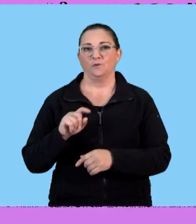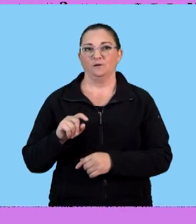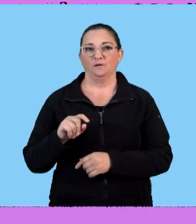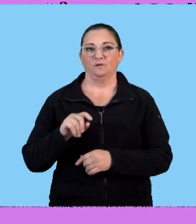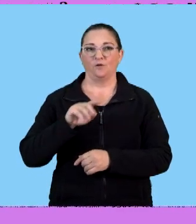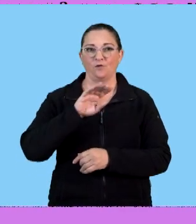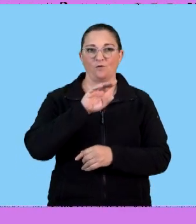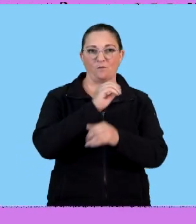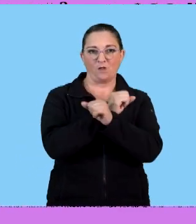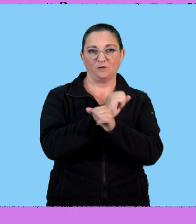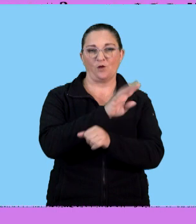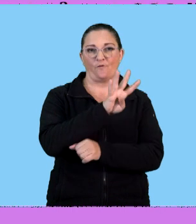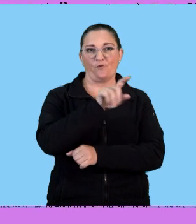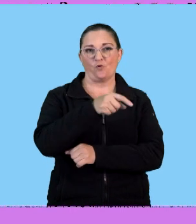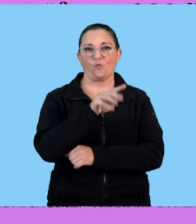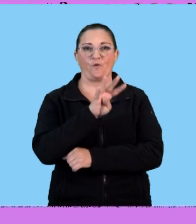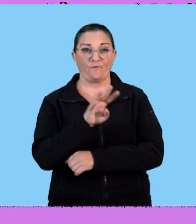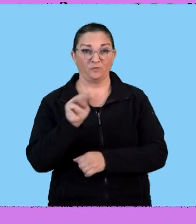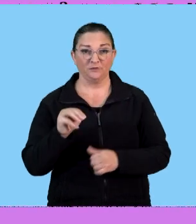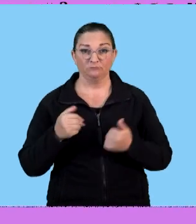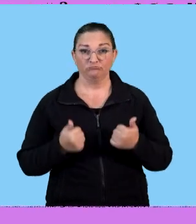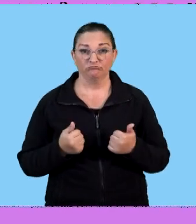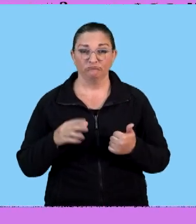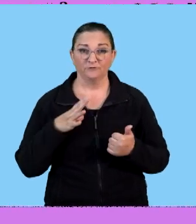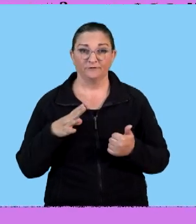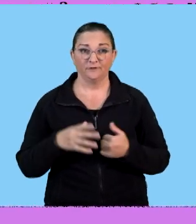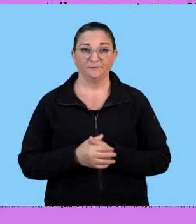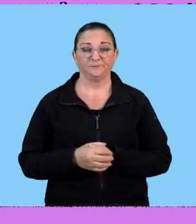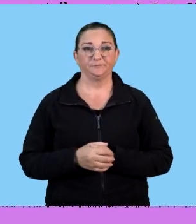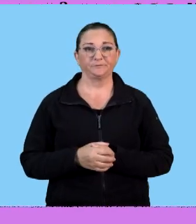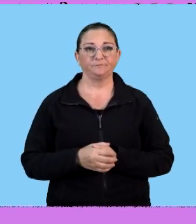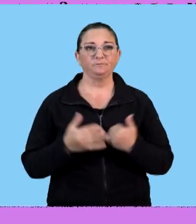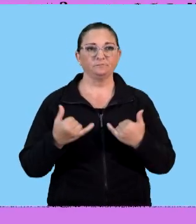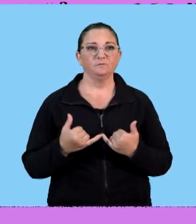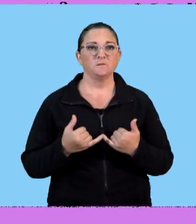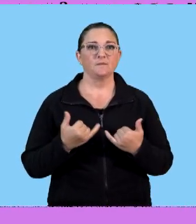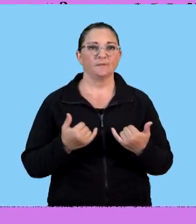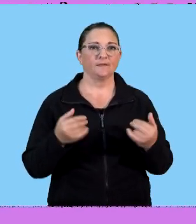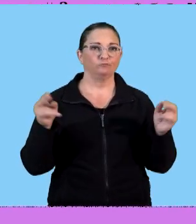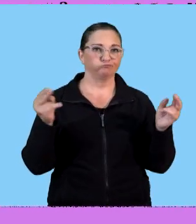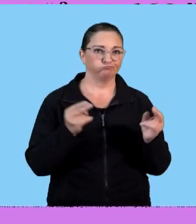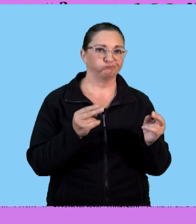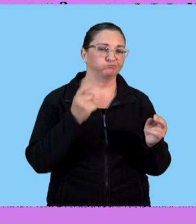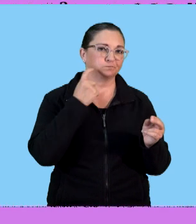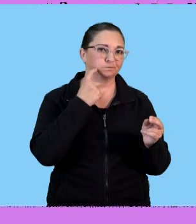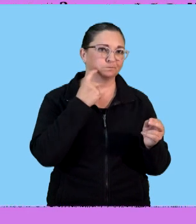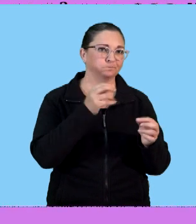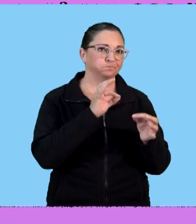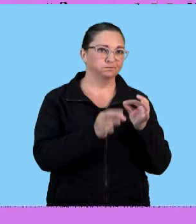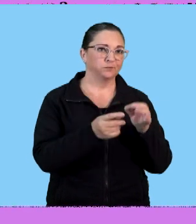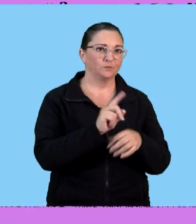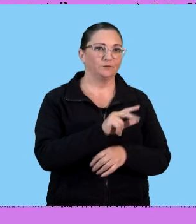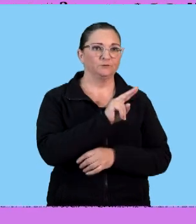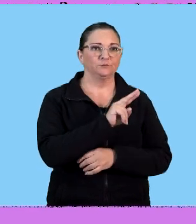by 4,4 meters. Guys, are we fine? So let's now simplify. 2 multiplied